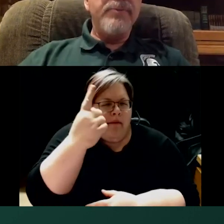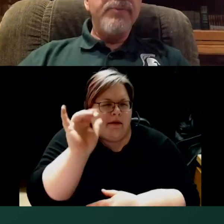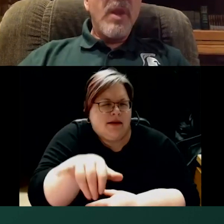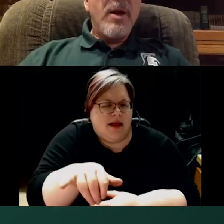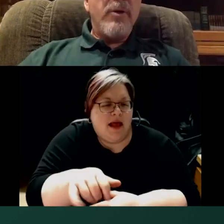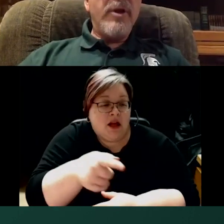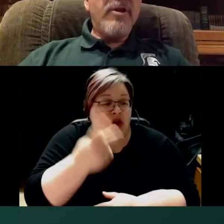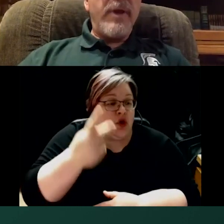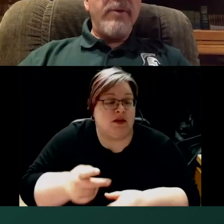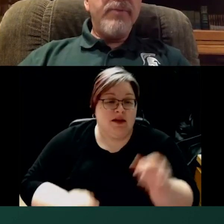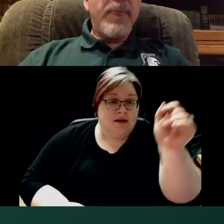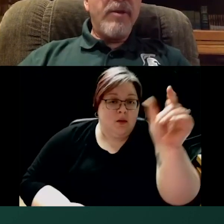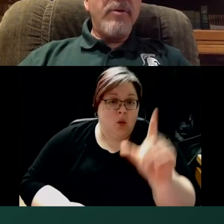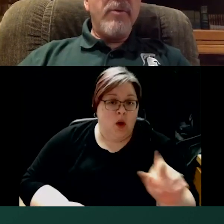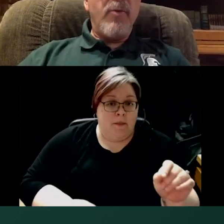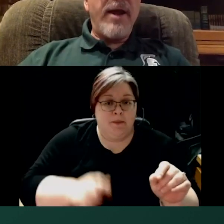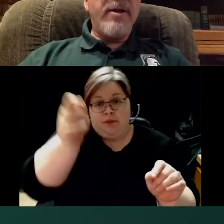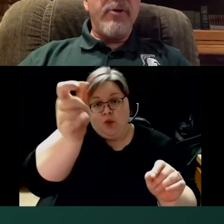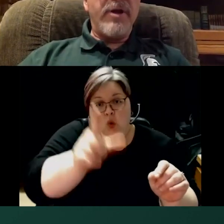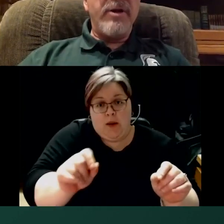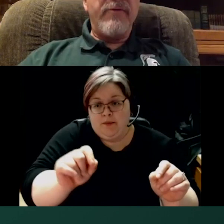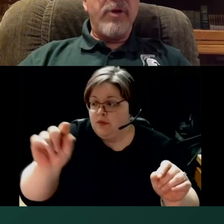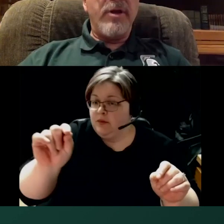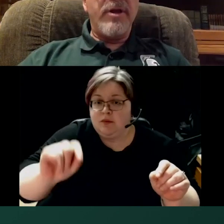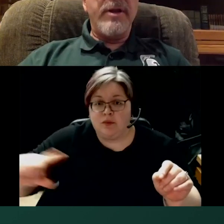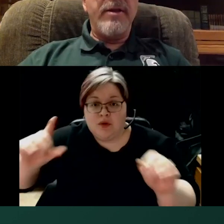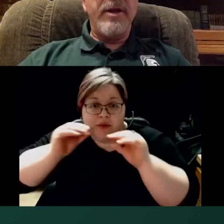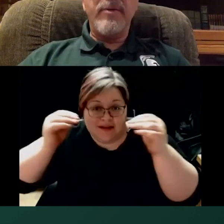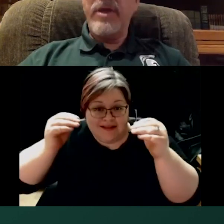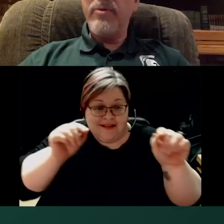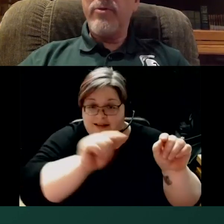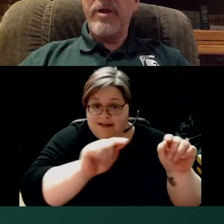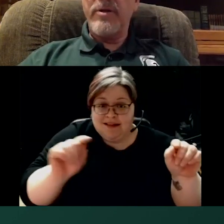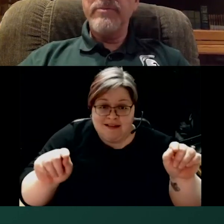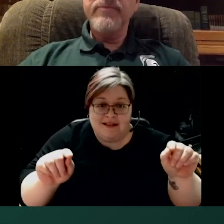again. This waxing crescent after sunset is a